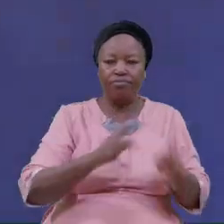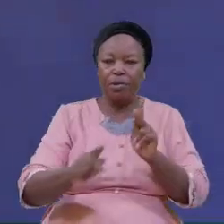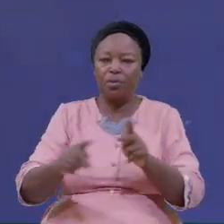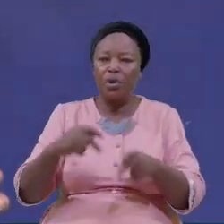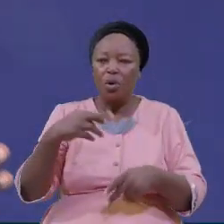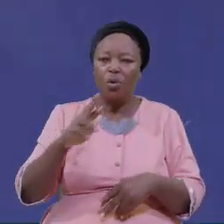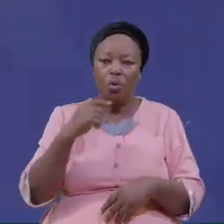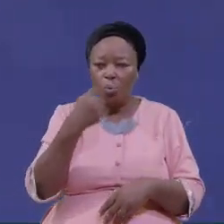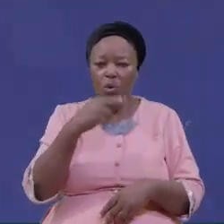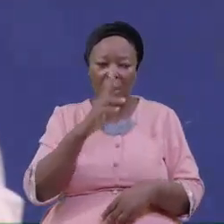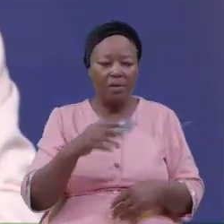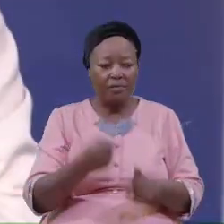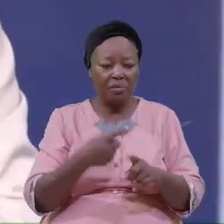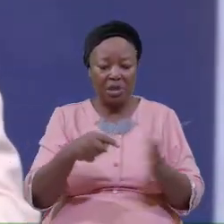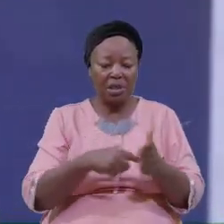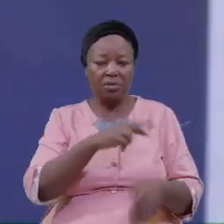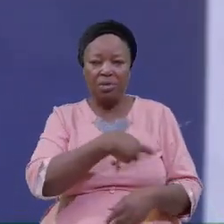religion.